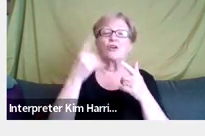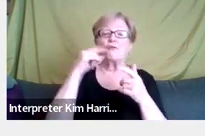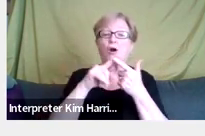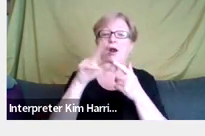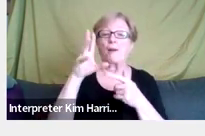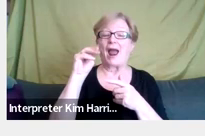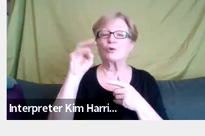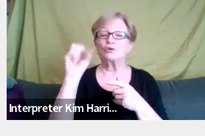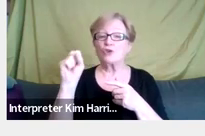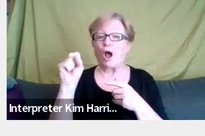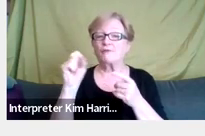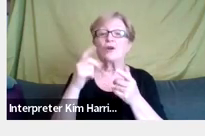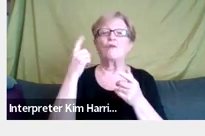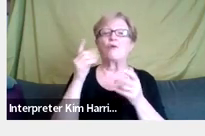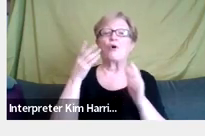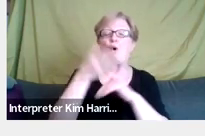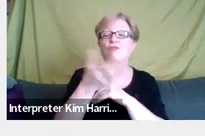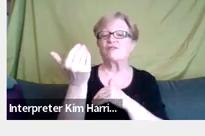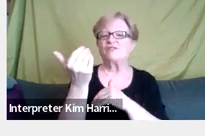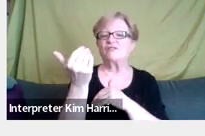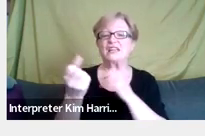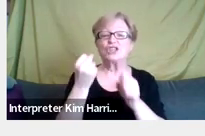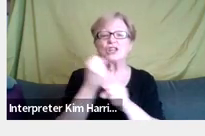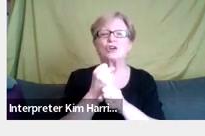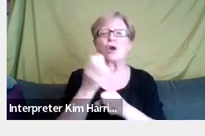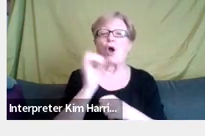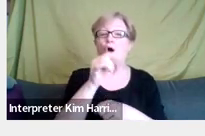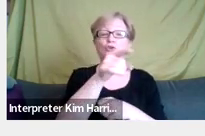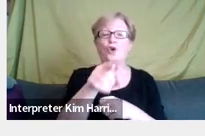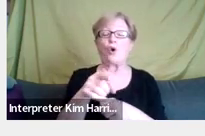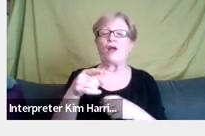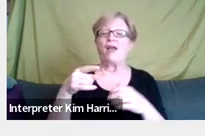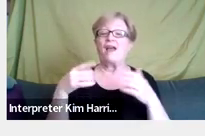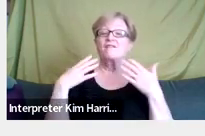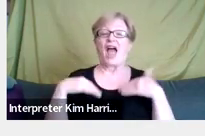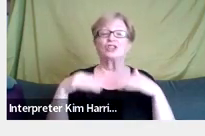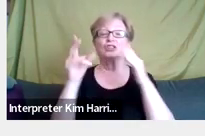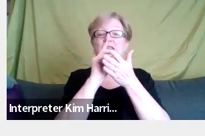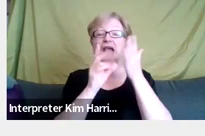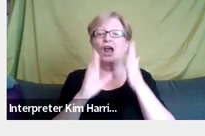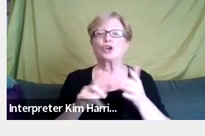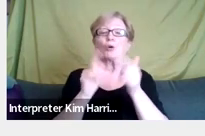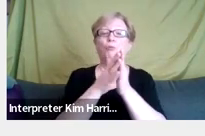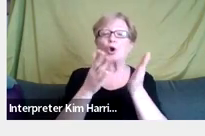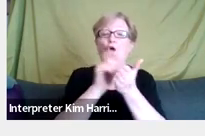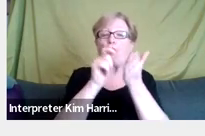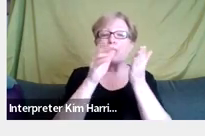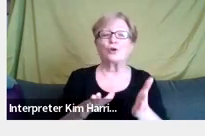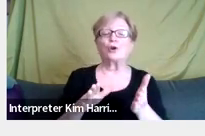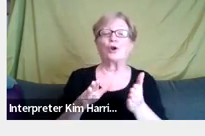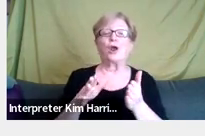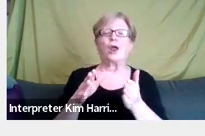years. She's also a fashion designer, book author, and a popular